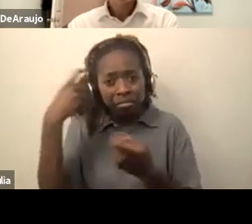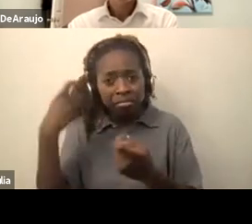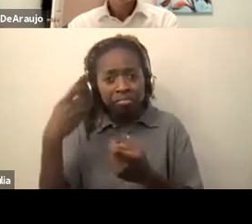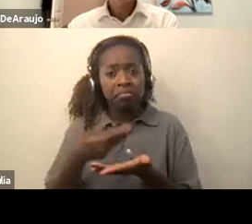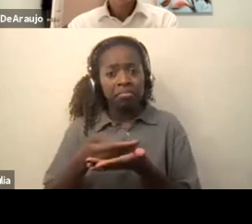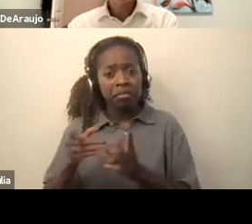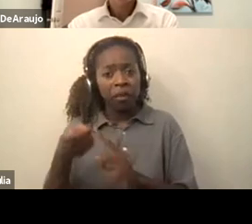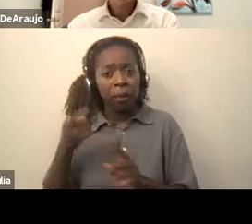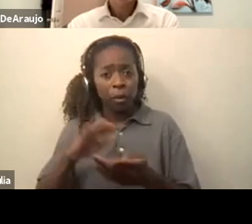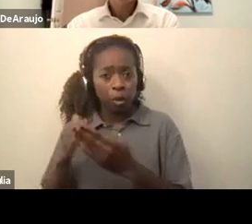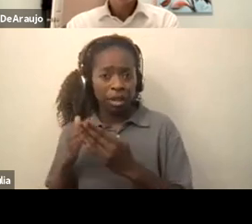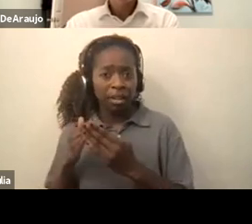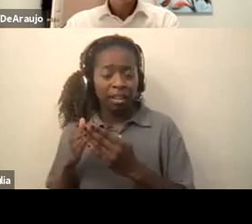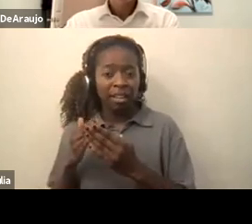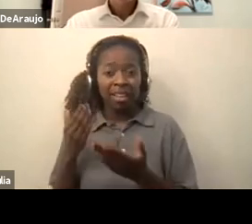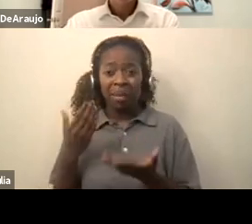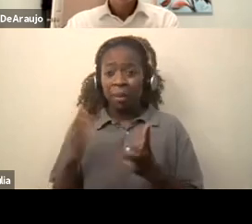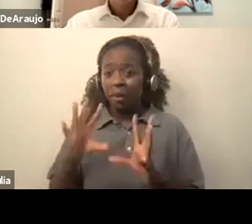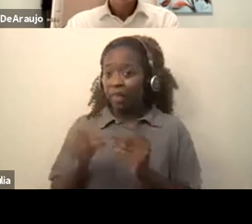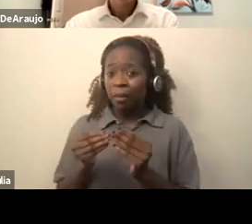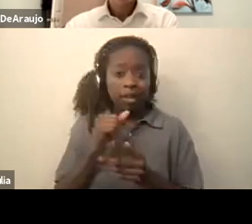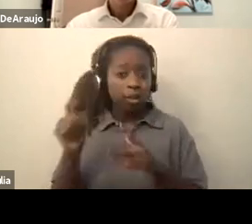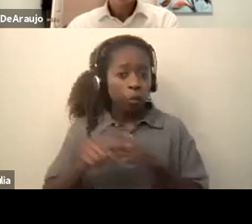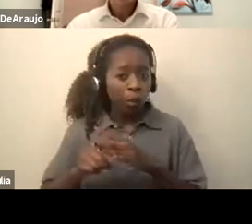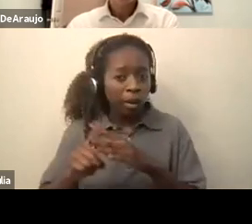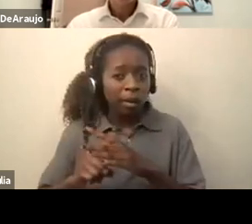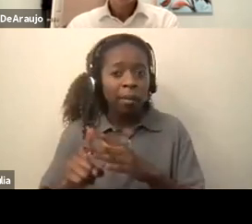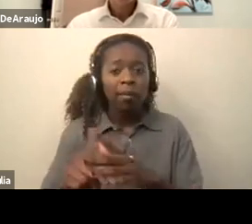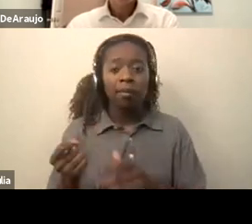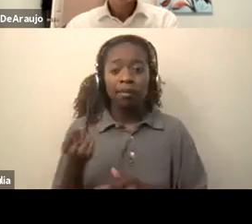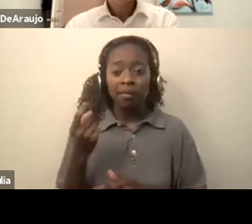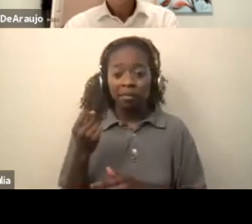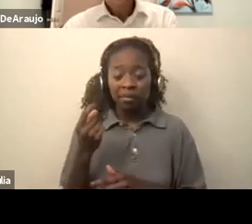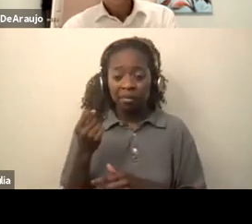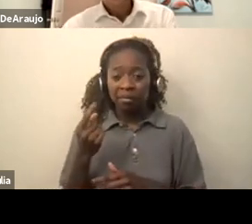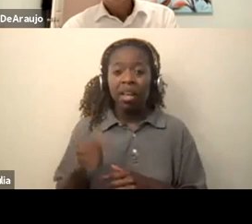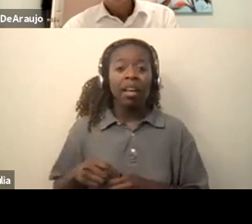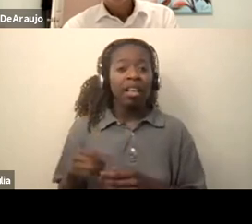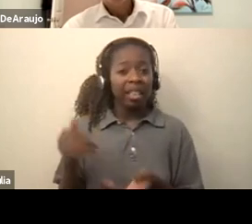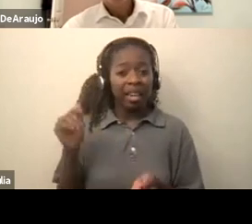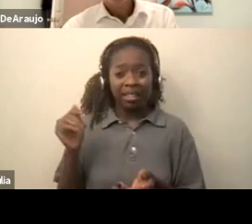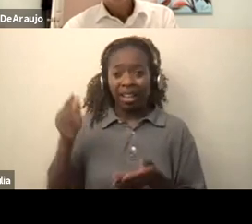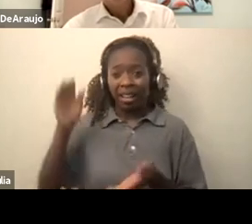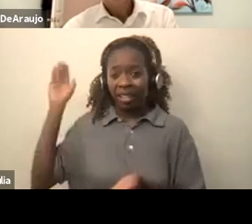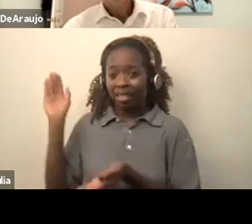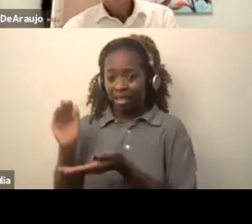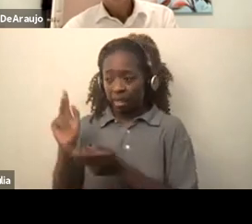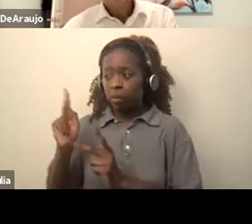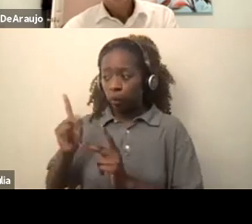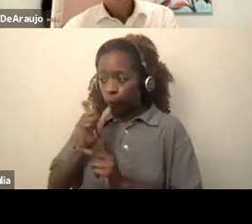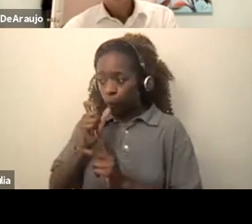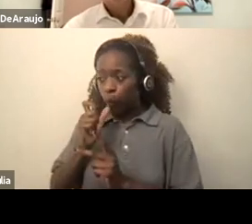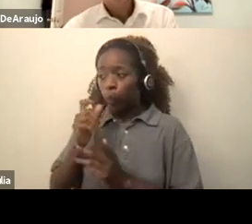not hear from many of these families in a public forum there are far fewer stakes in publicly supporting mission health than in asking for accountability